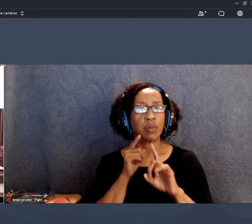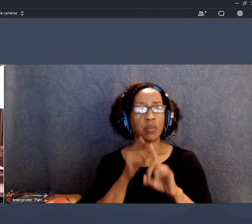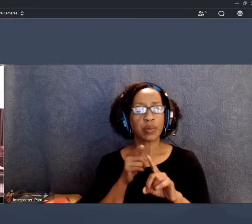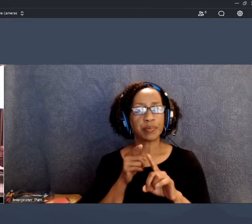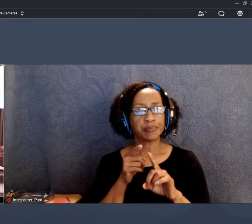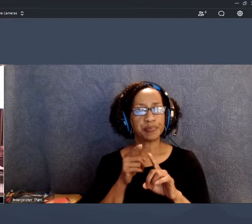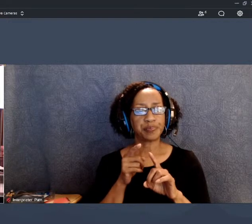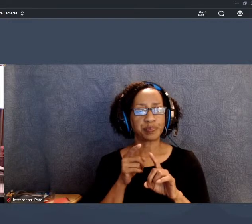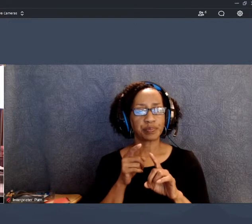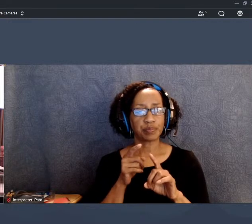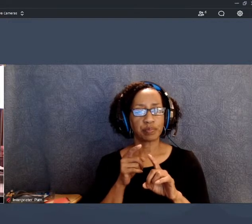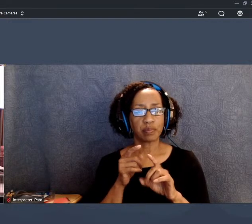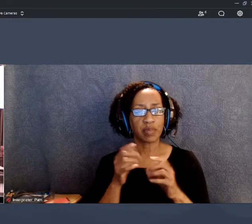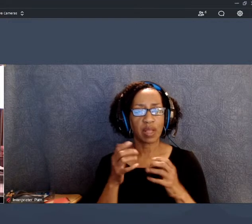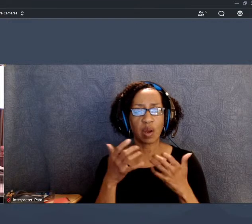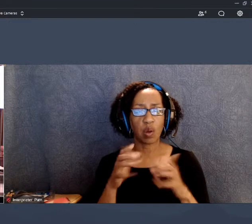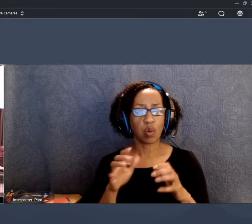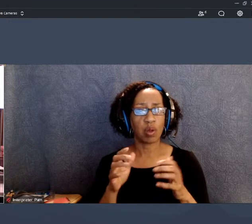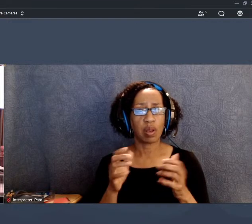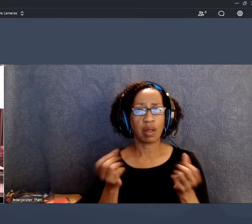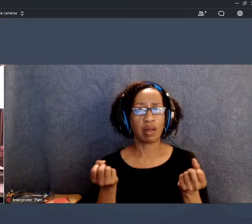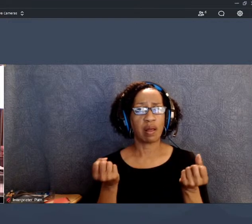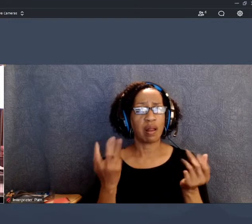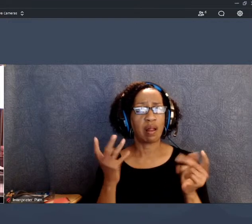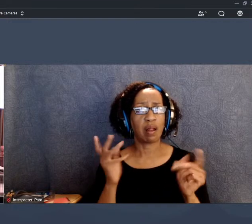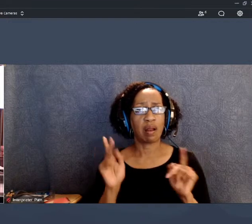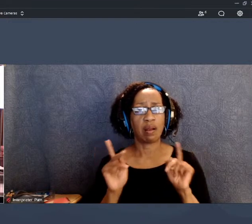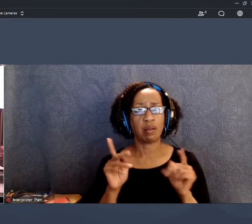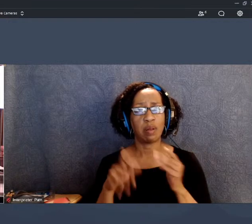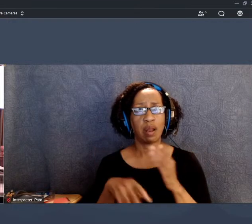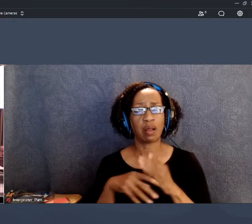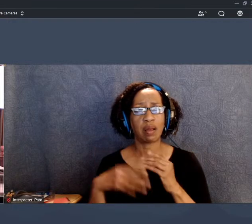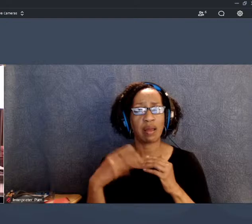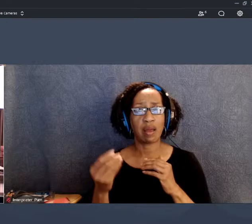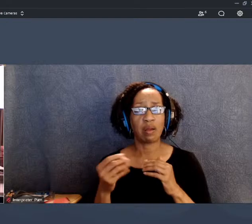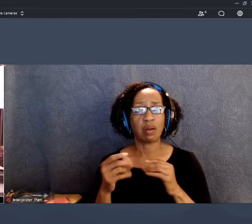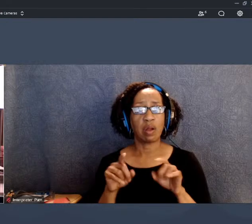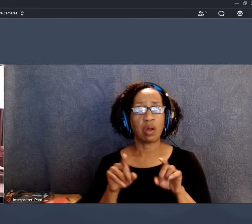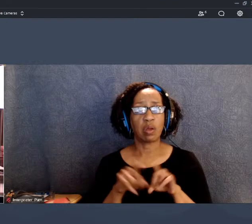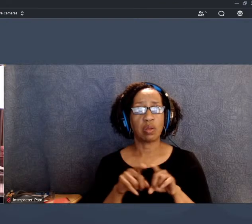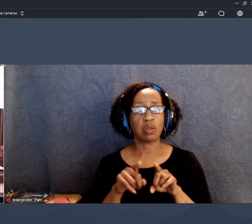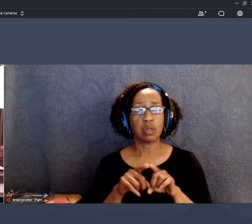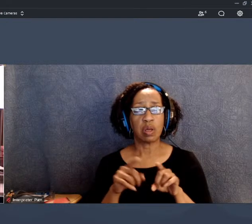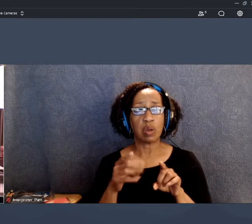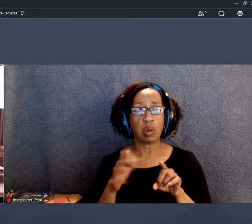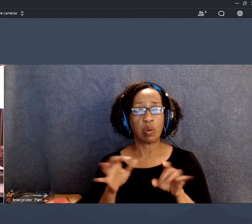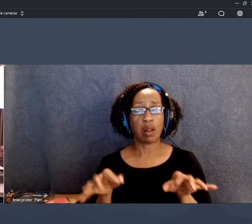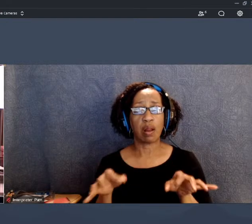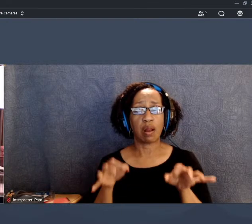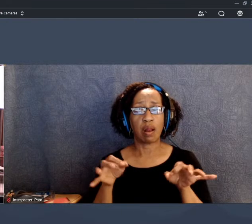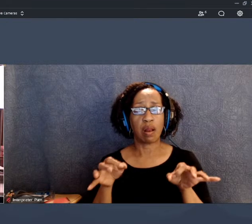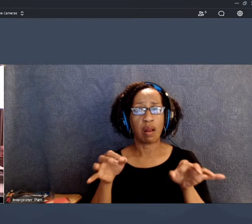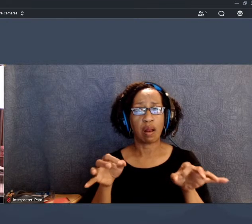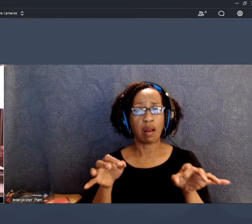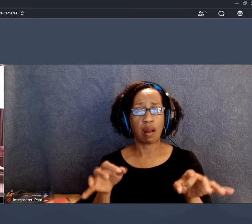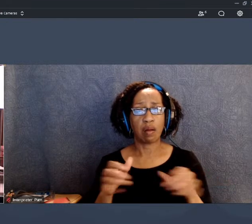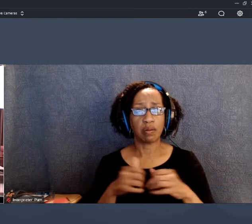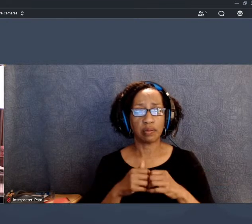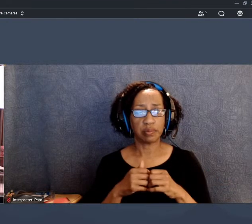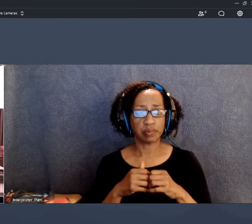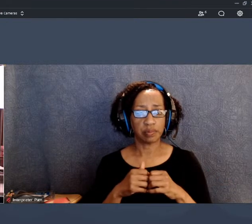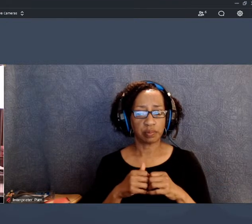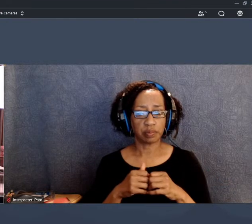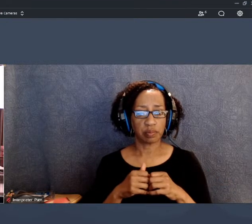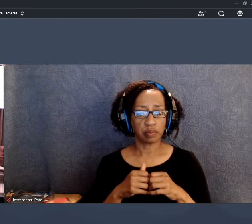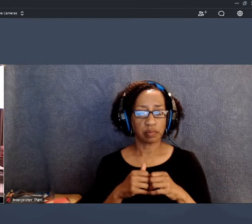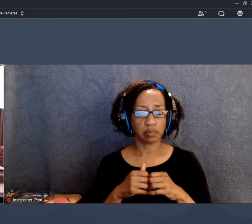have this huge number of set outs and we are postponing having something in place to address this. I think when we